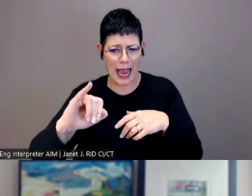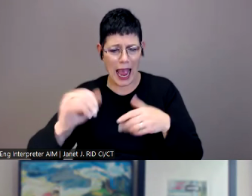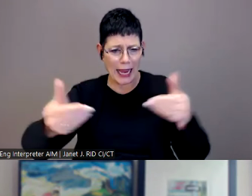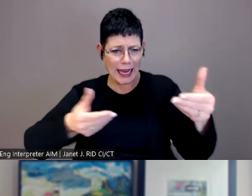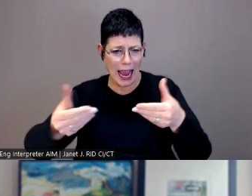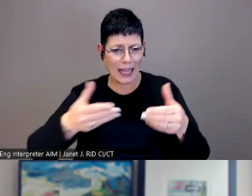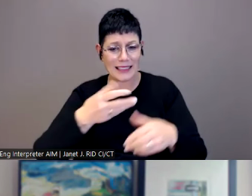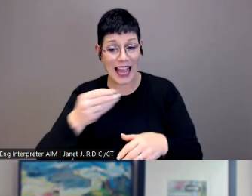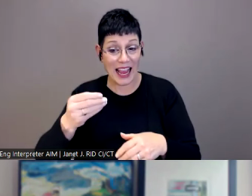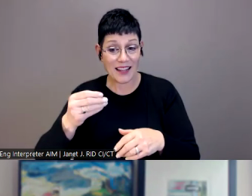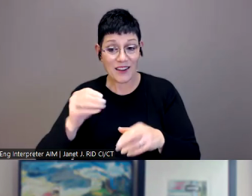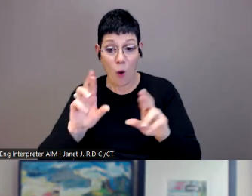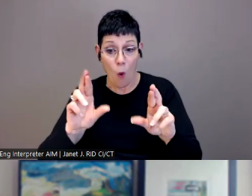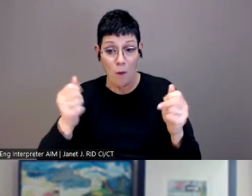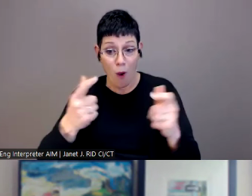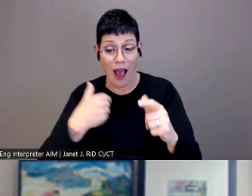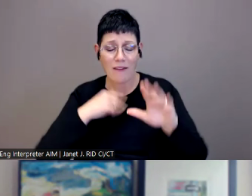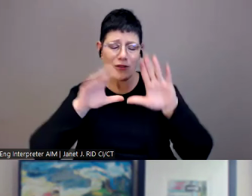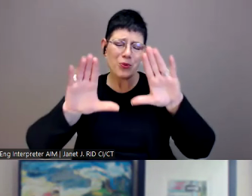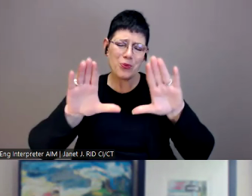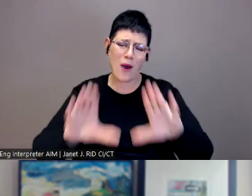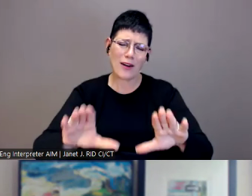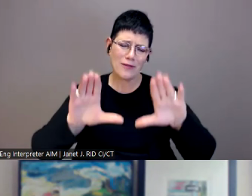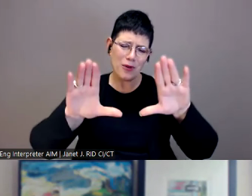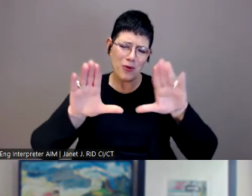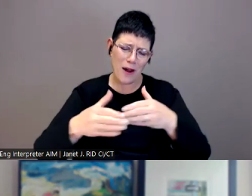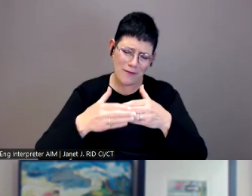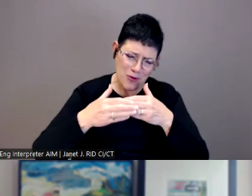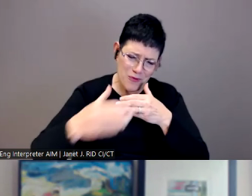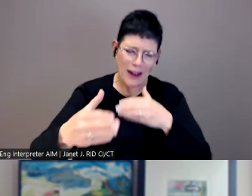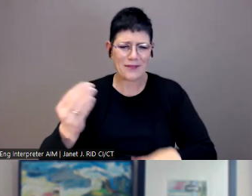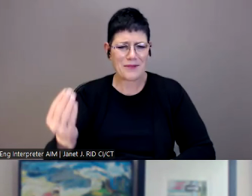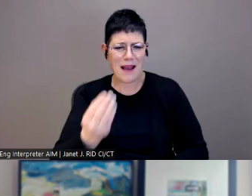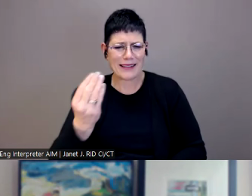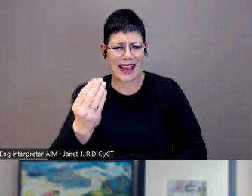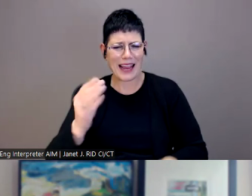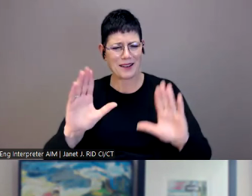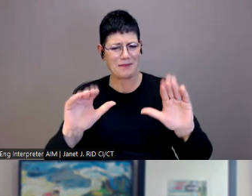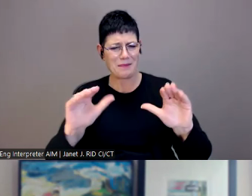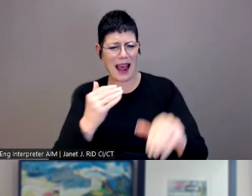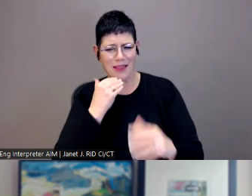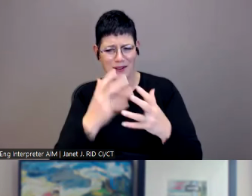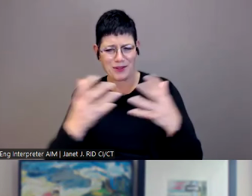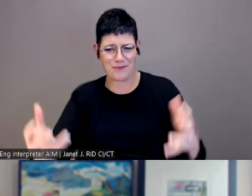we hope all of you have a wonderful rest of your day. Thank you very much.